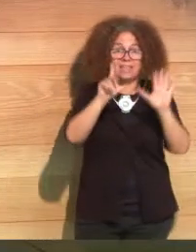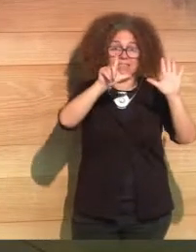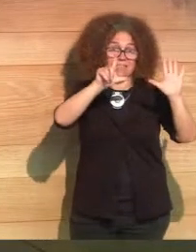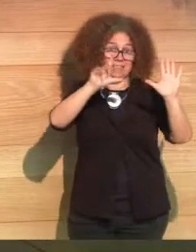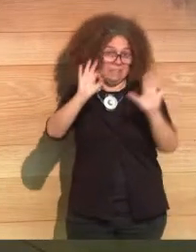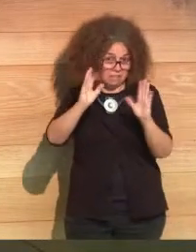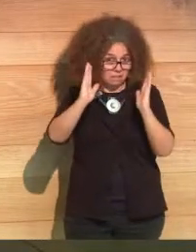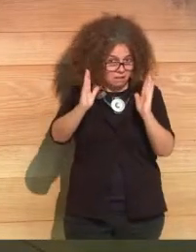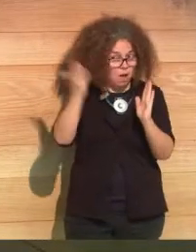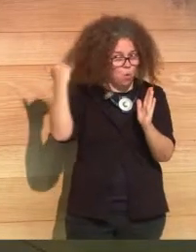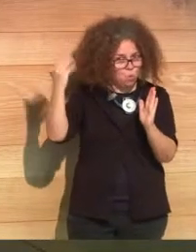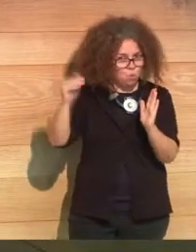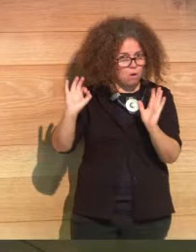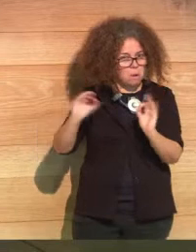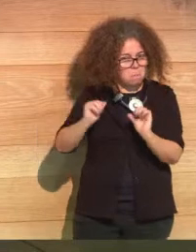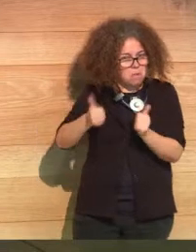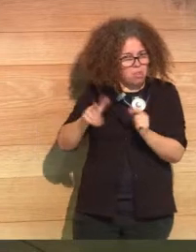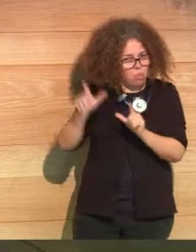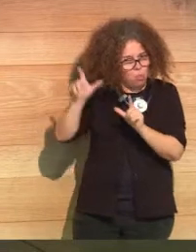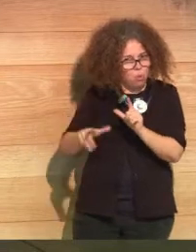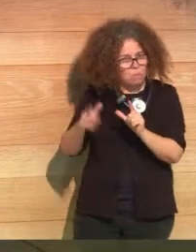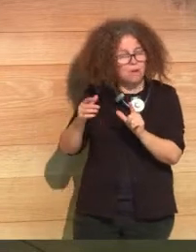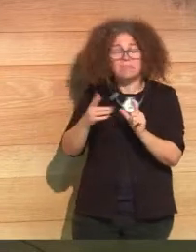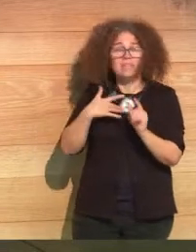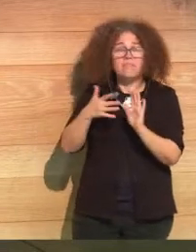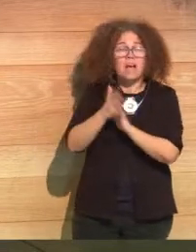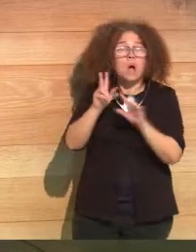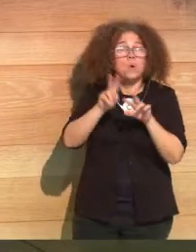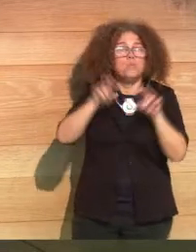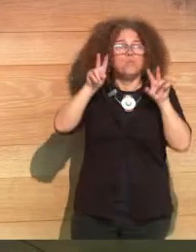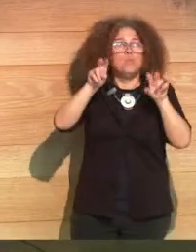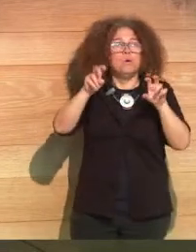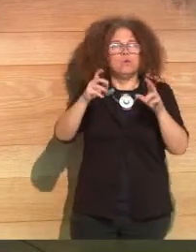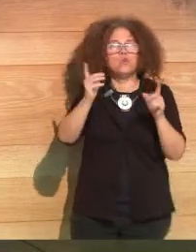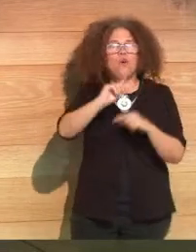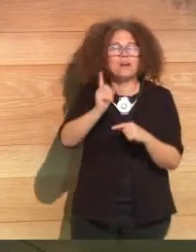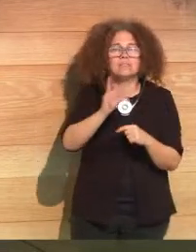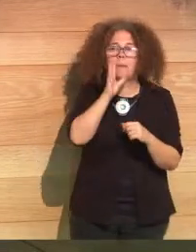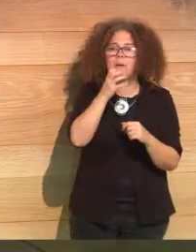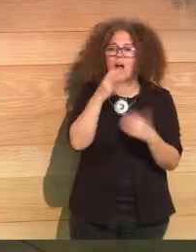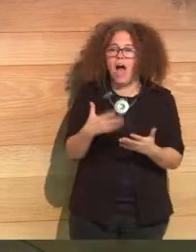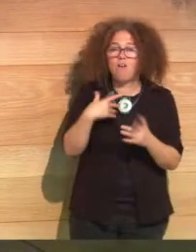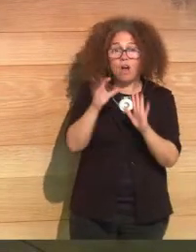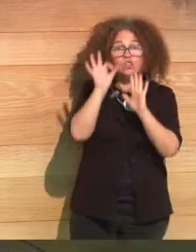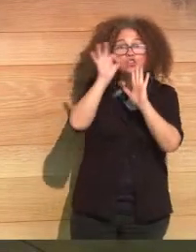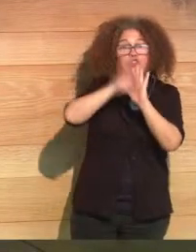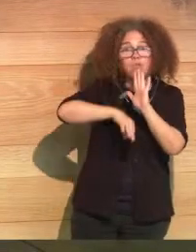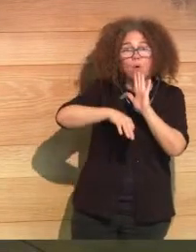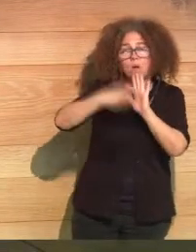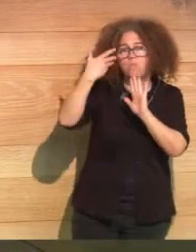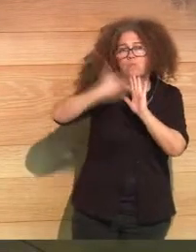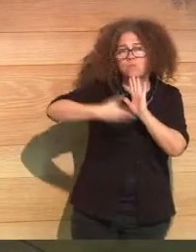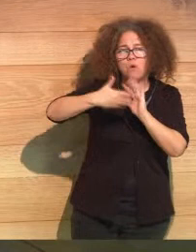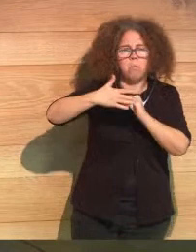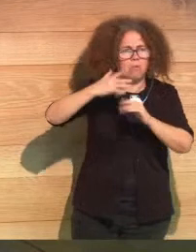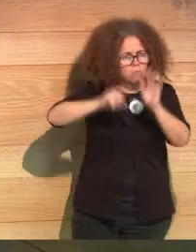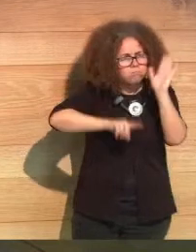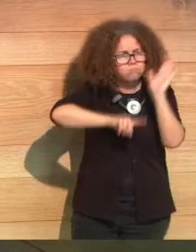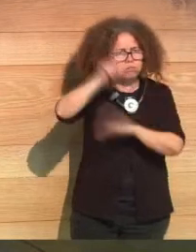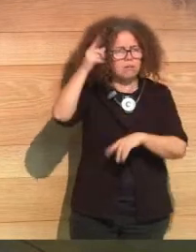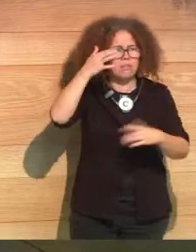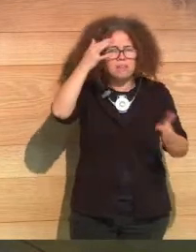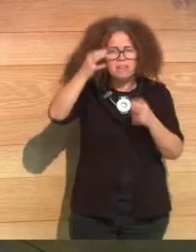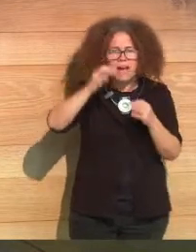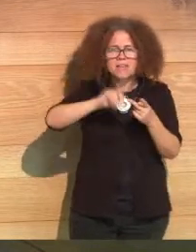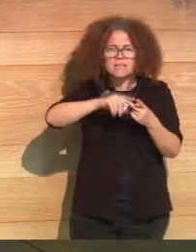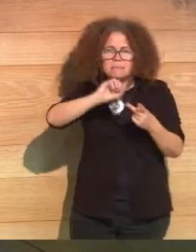So it's nothing new, but I guess now with the software we have, we can do more details, more complexity, more